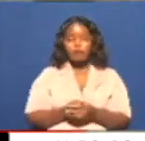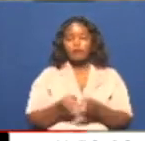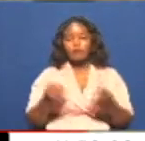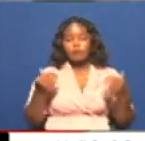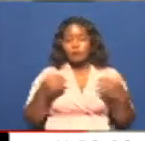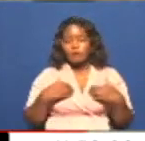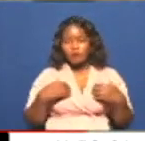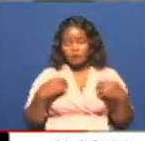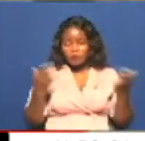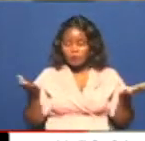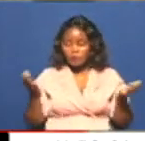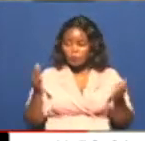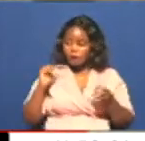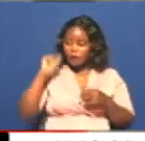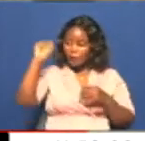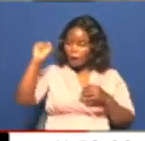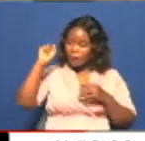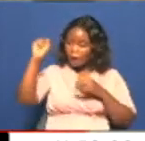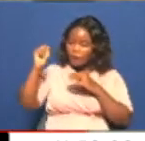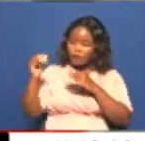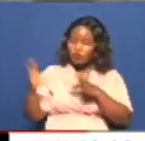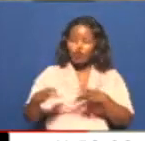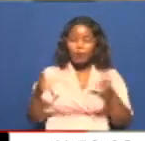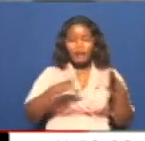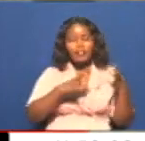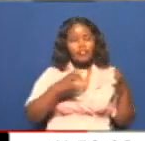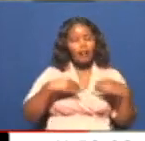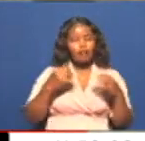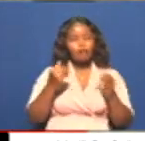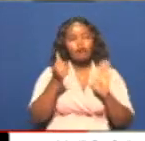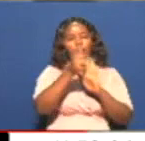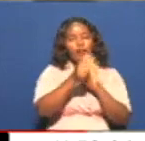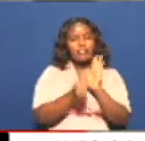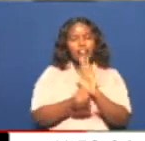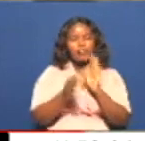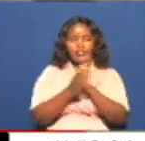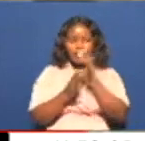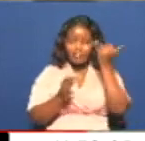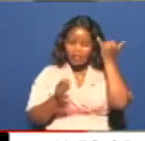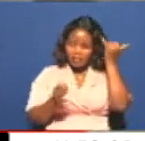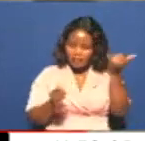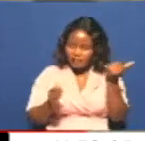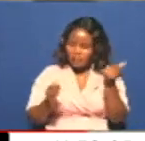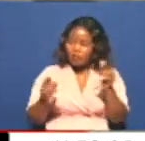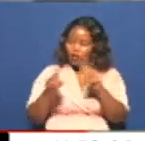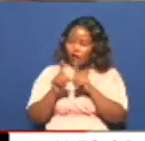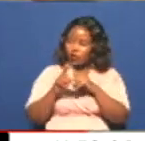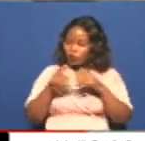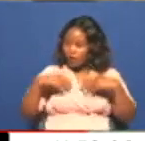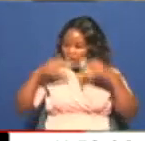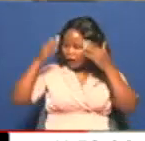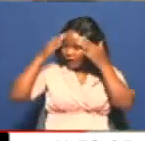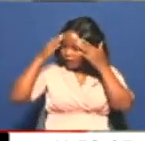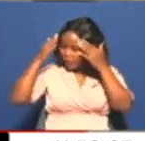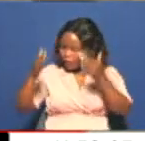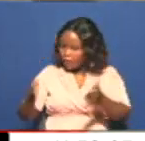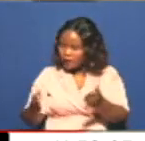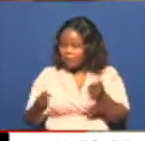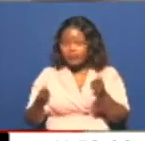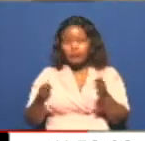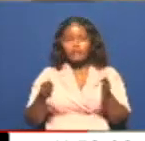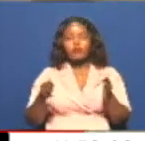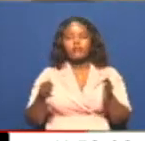are now ideology founded, then it gives you a commitment to that cause to all through to the end.